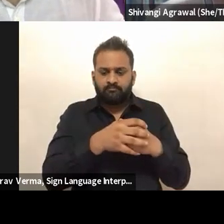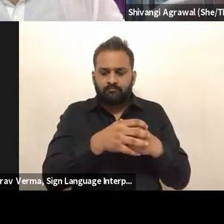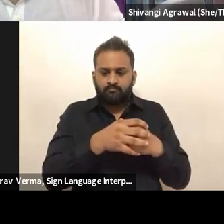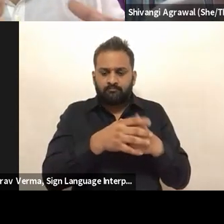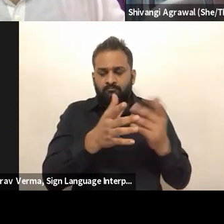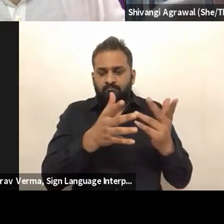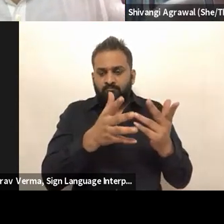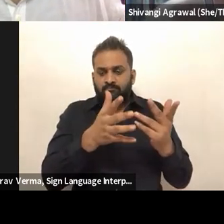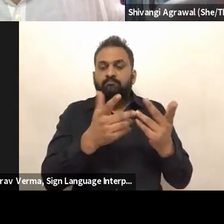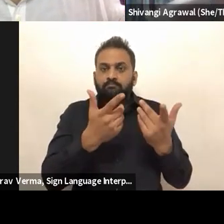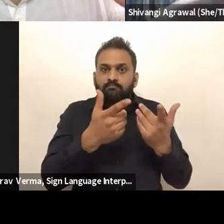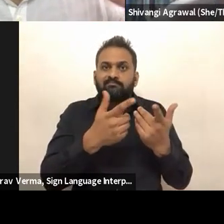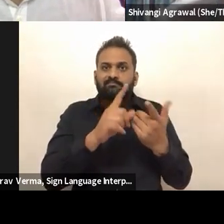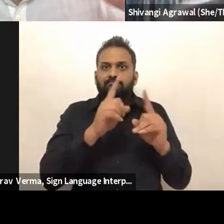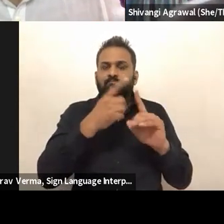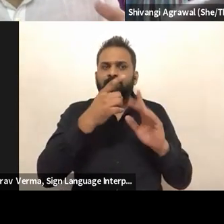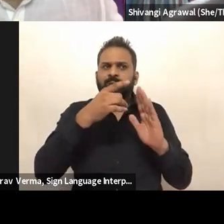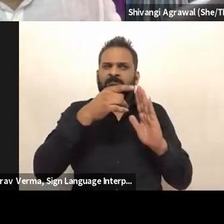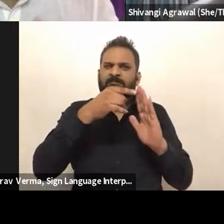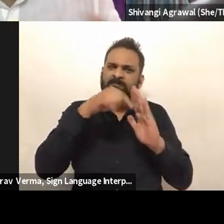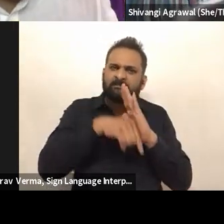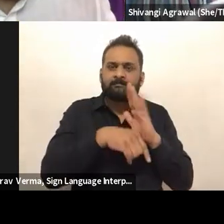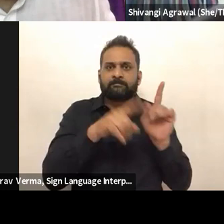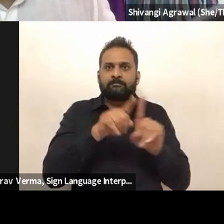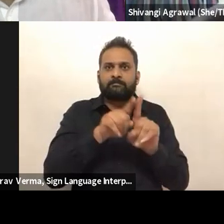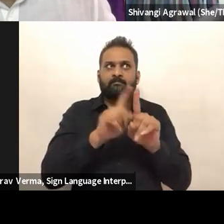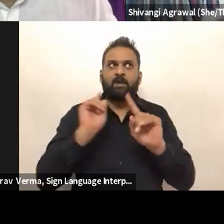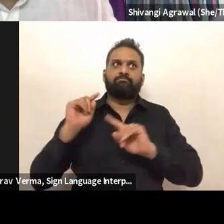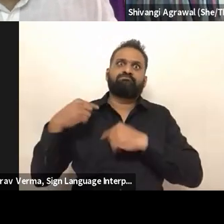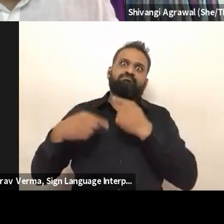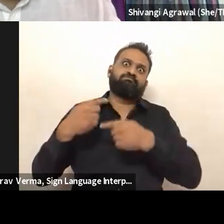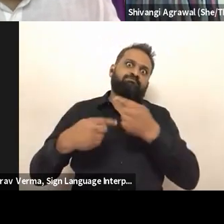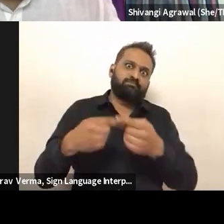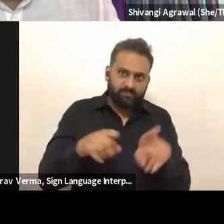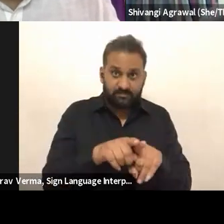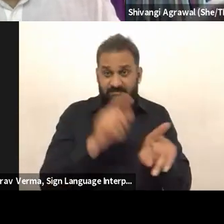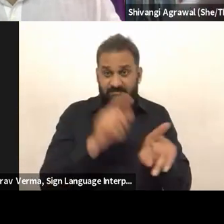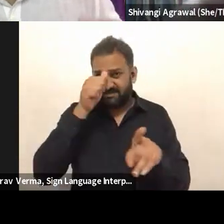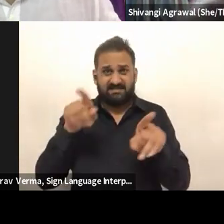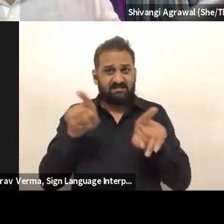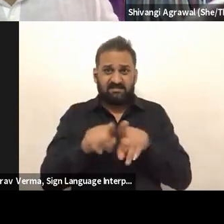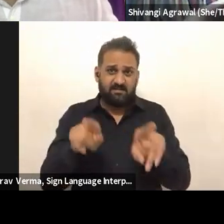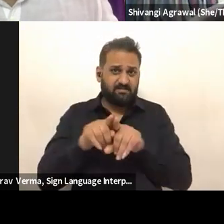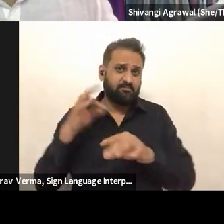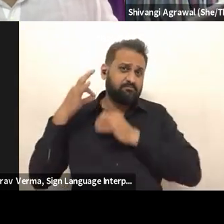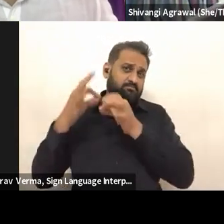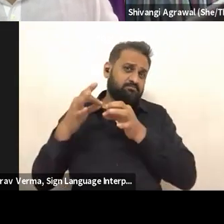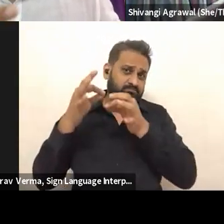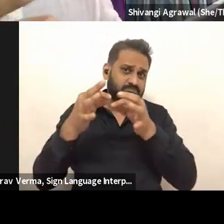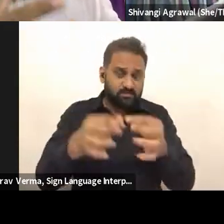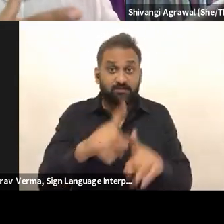this deep misogynist patriarchal setup that we have in India. Women understand more